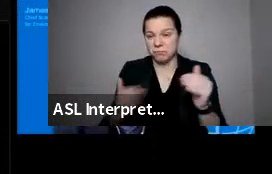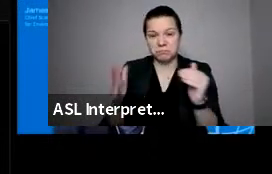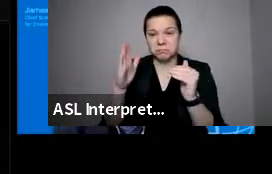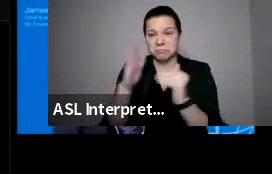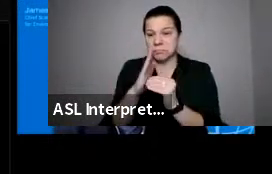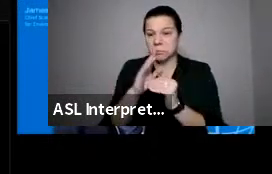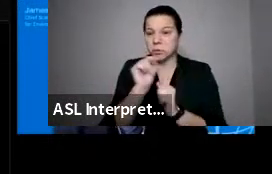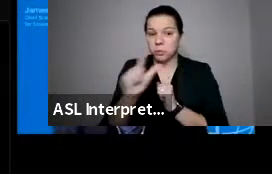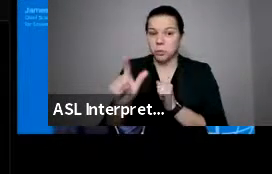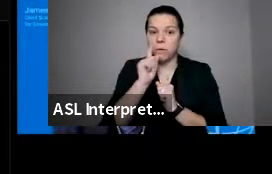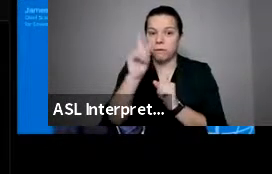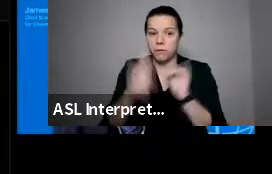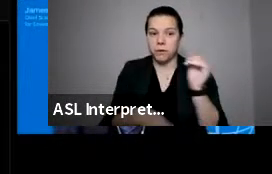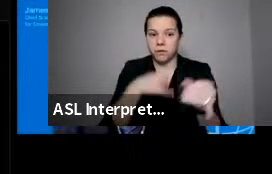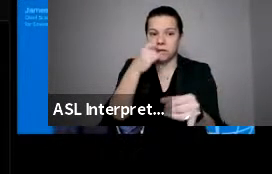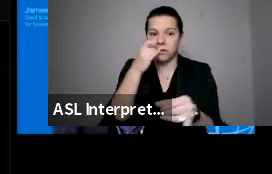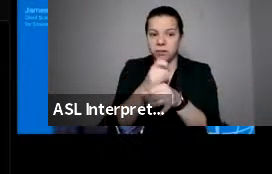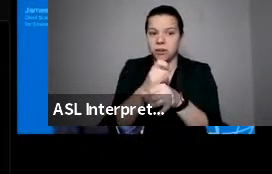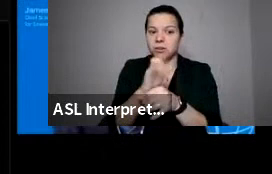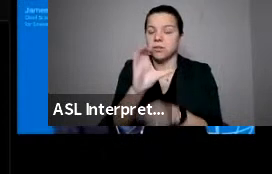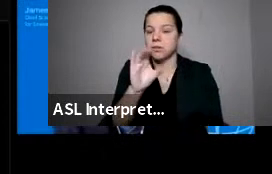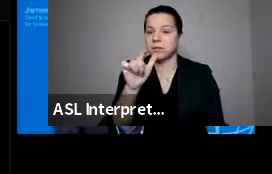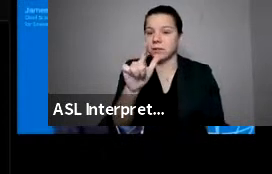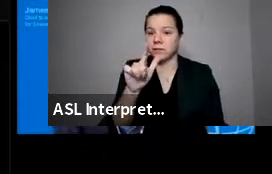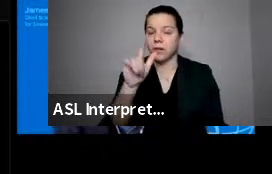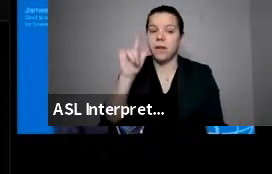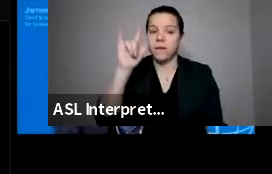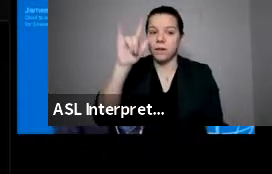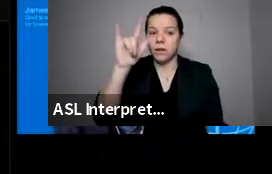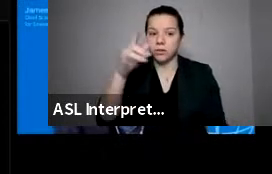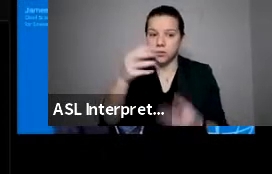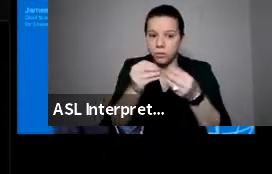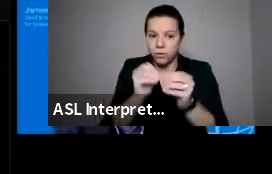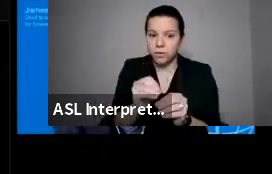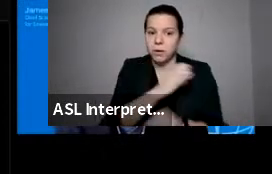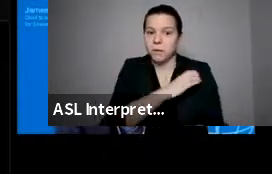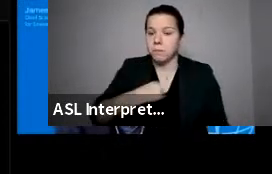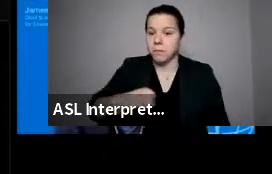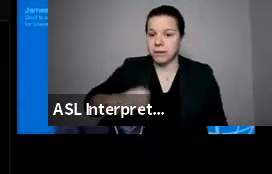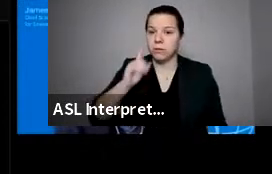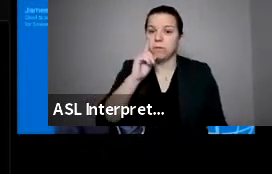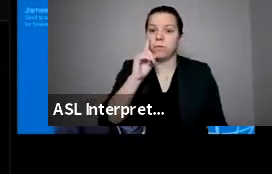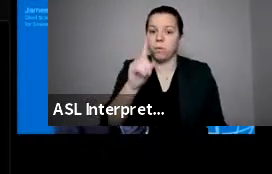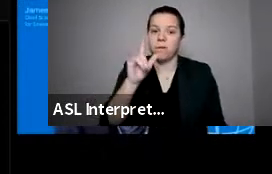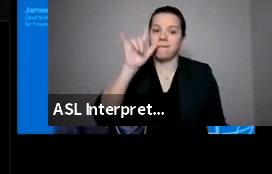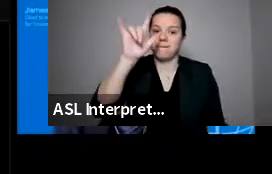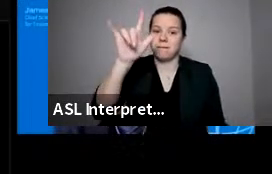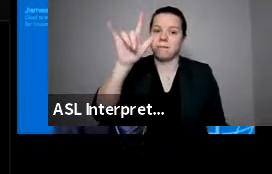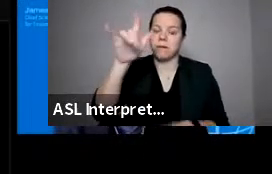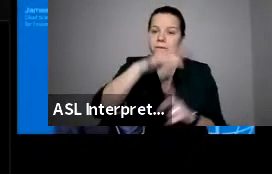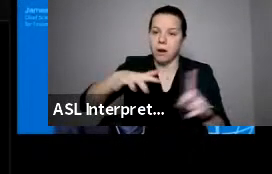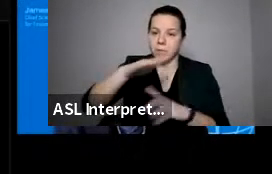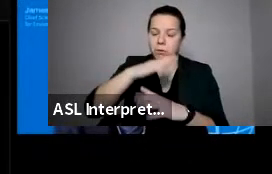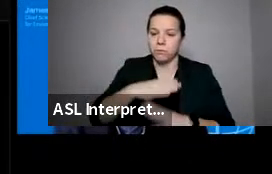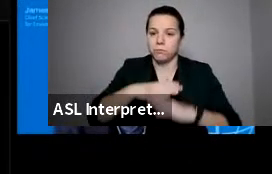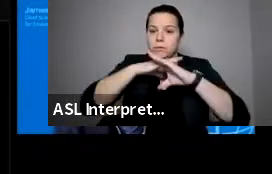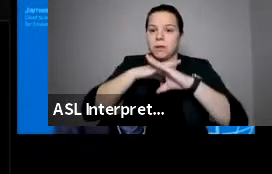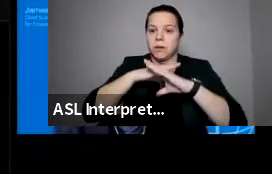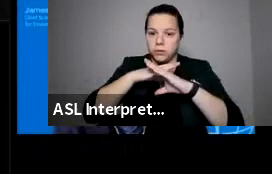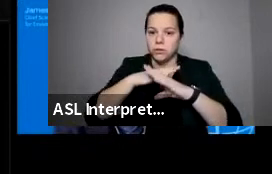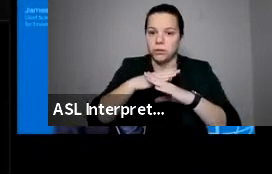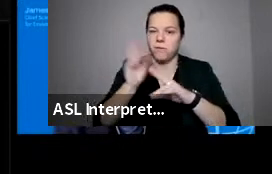used by the International Civil Aviation Organization's Committee on Aviation Environmental Protection to do their noise emissions and fuel